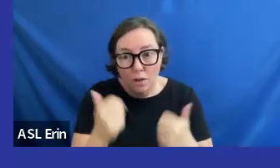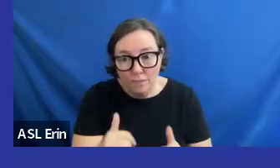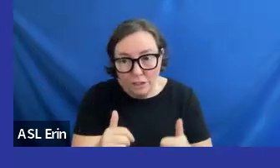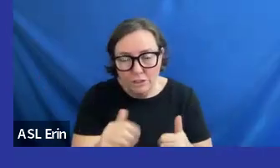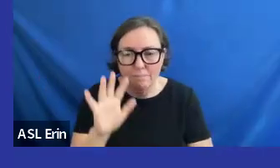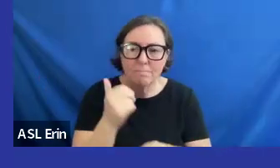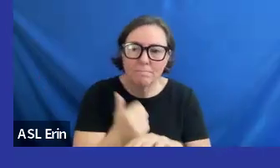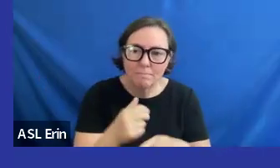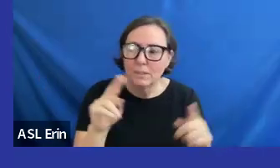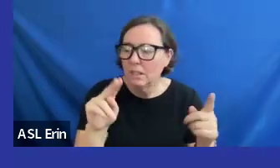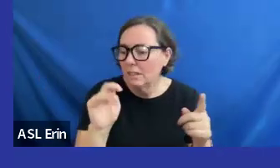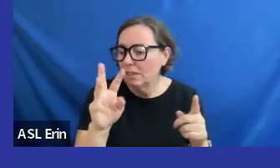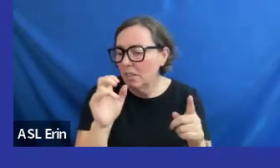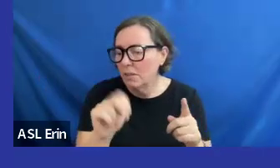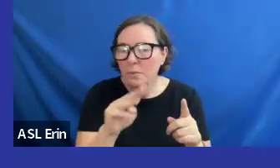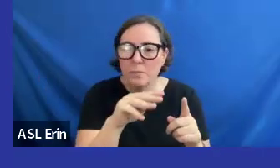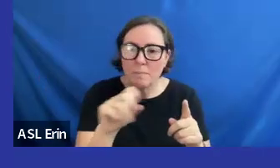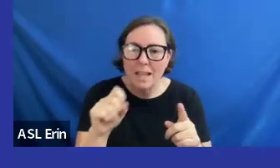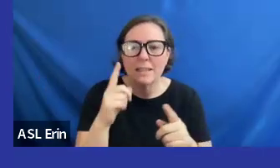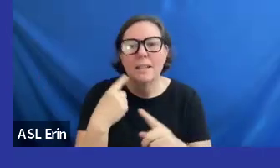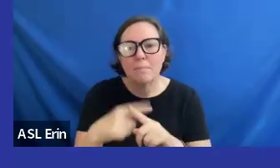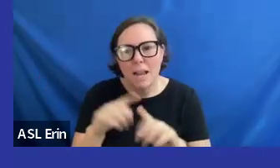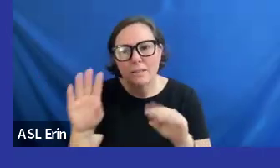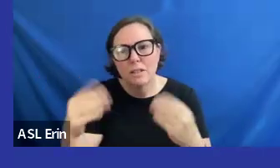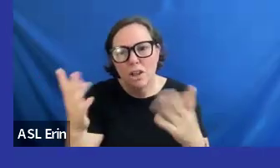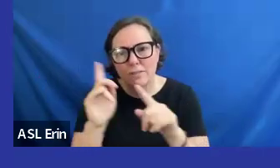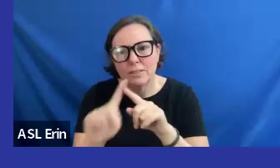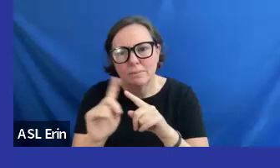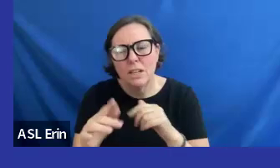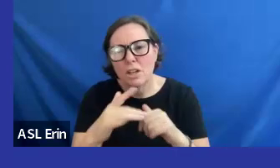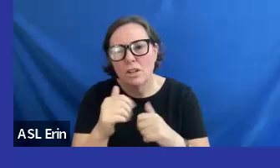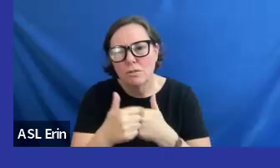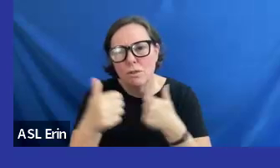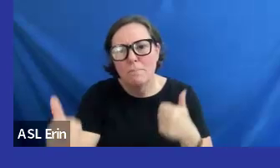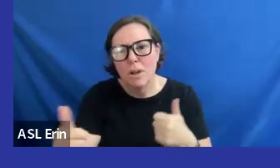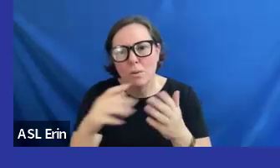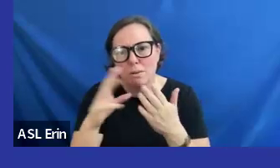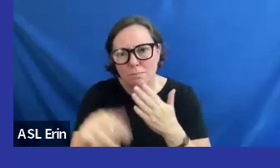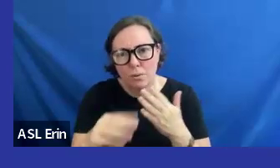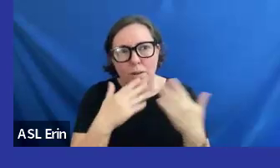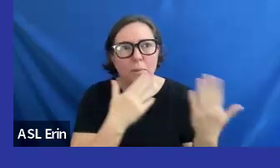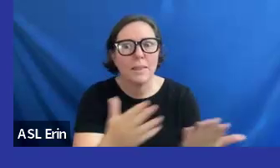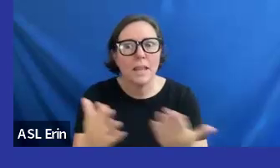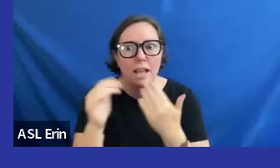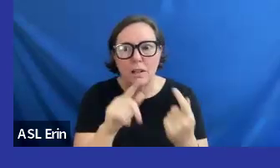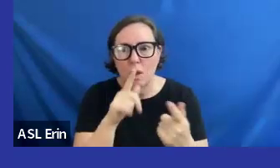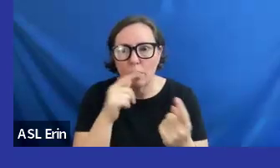Massachusetts, but we also offer remote programs. Thank you to everybody for attending. Thank you